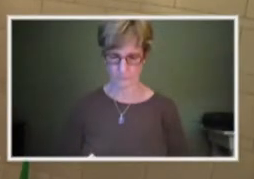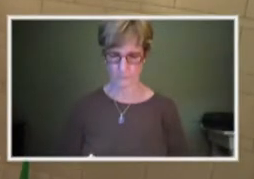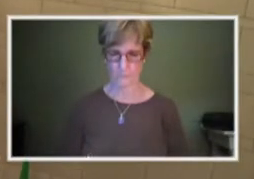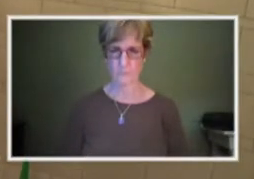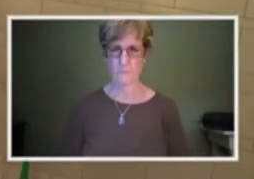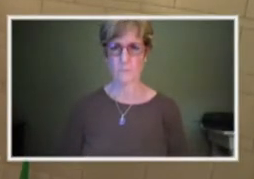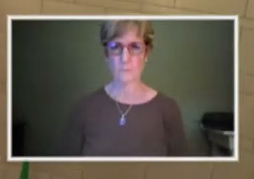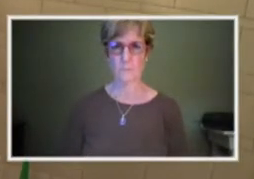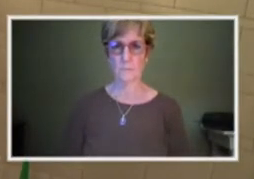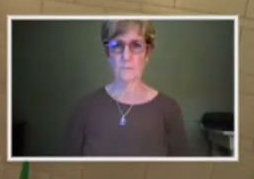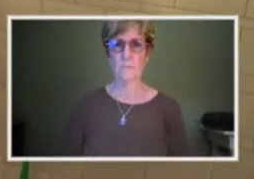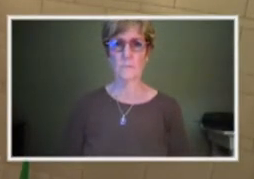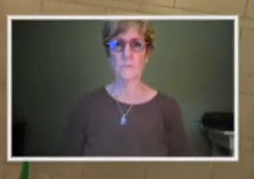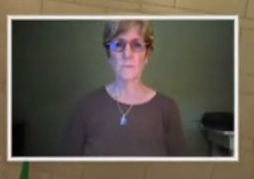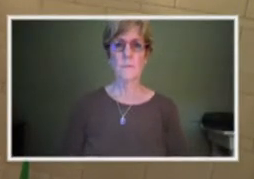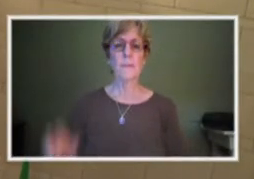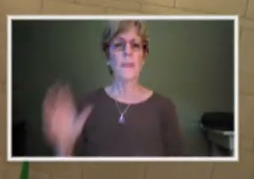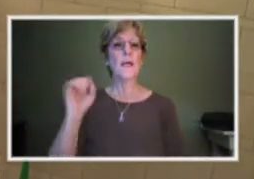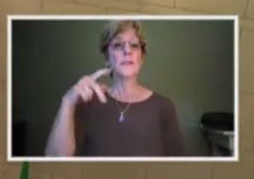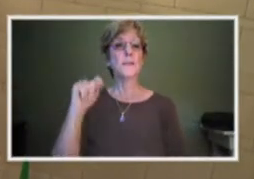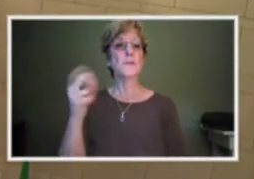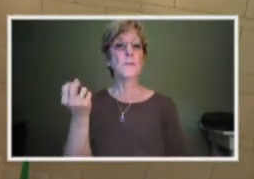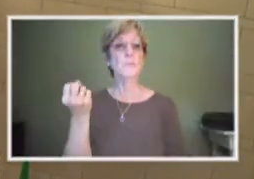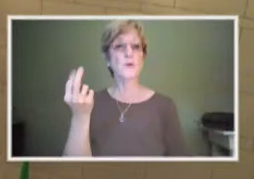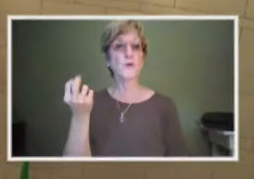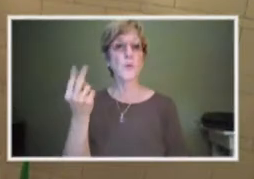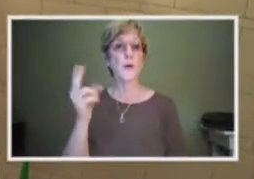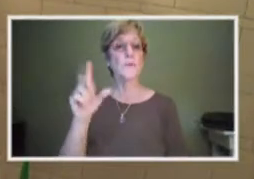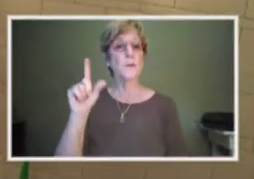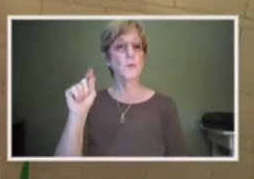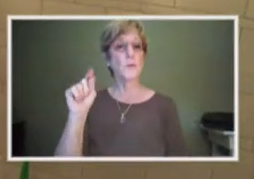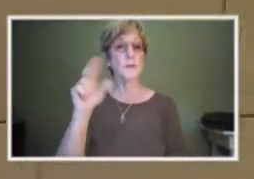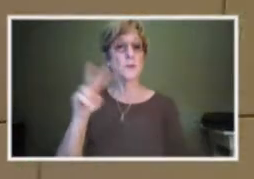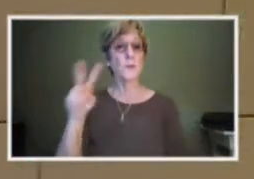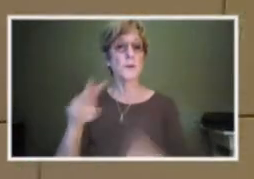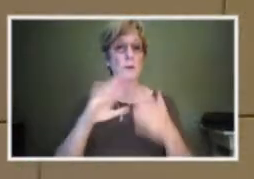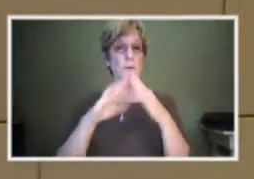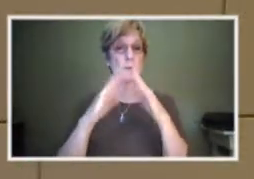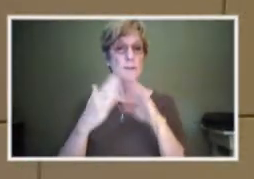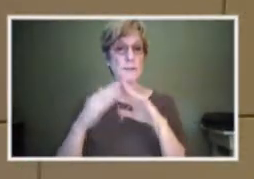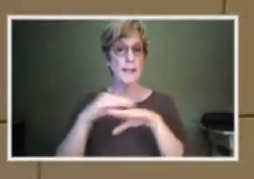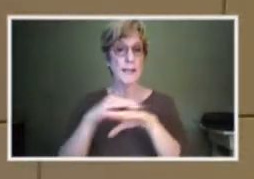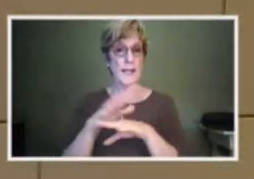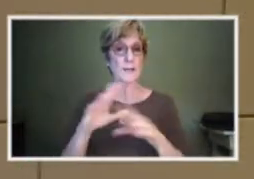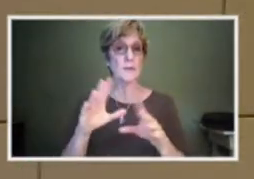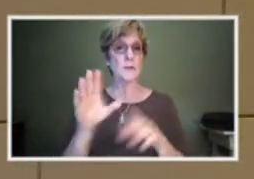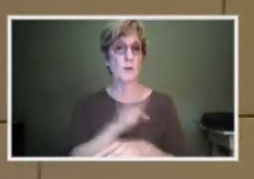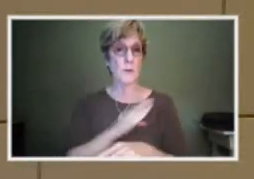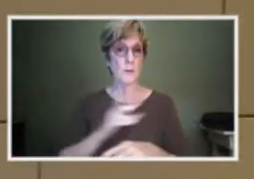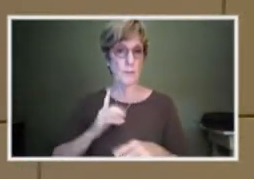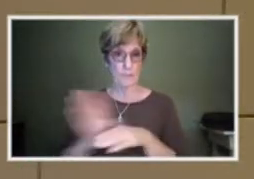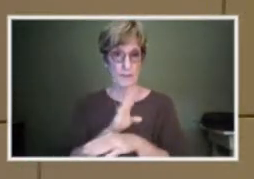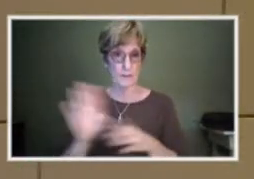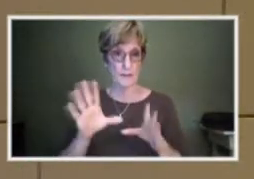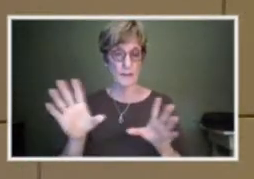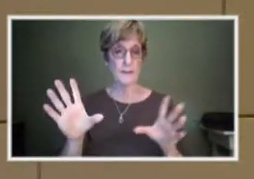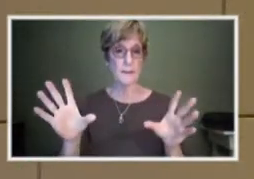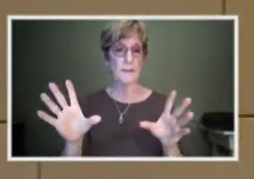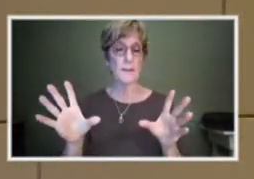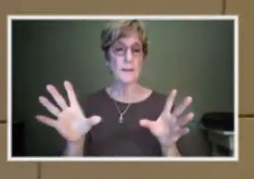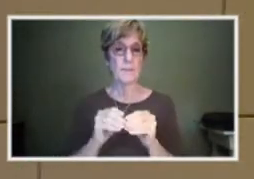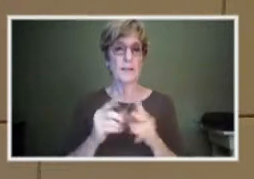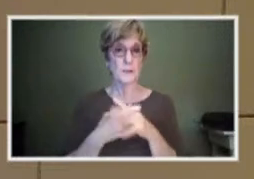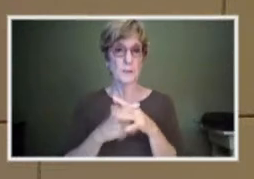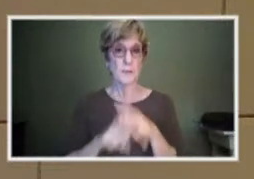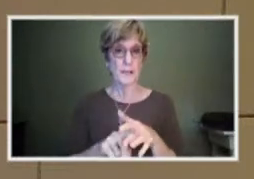I want to call the September 12, 2022 Charlotte City Council Business Meeting to order. I want to say welcome